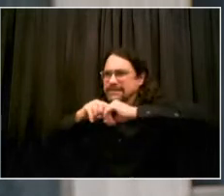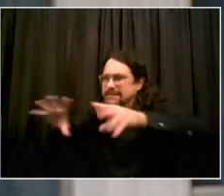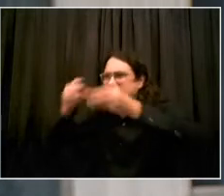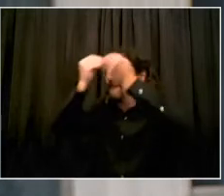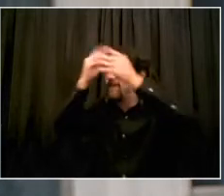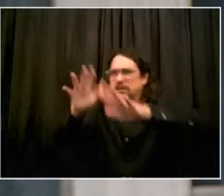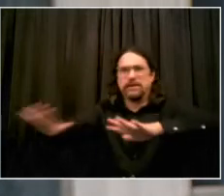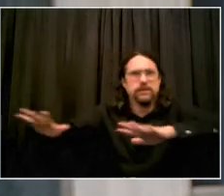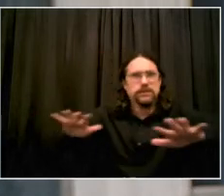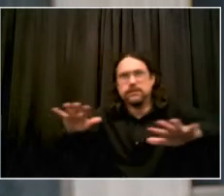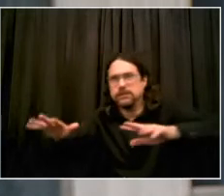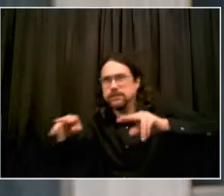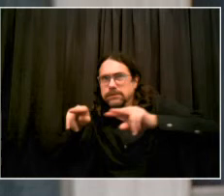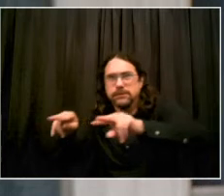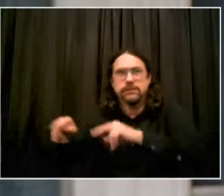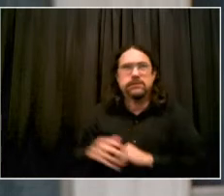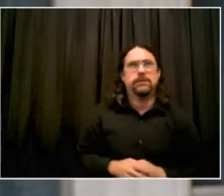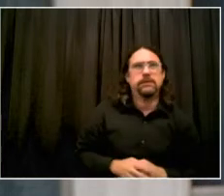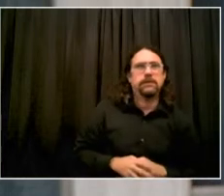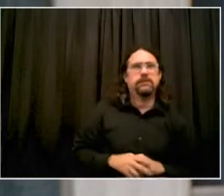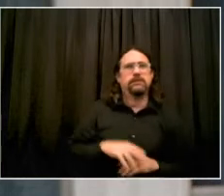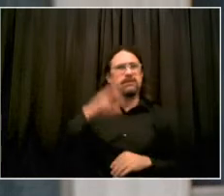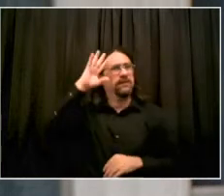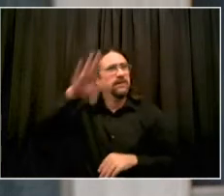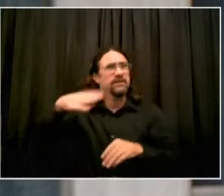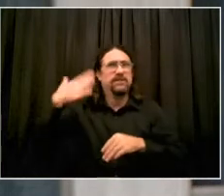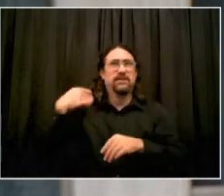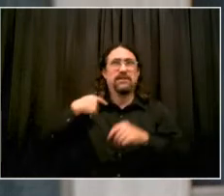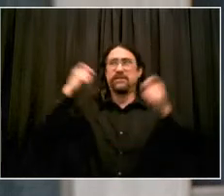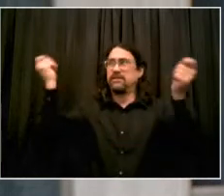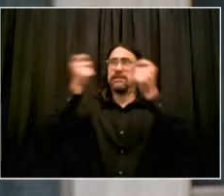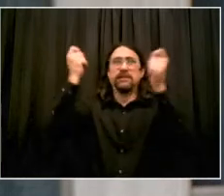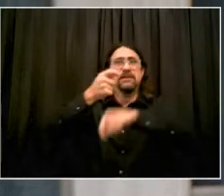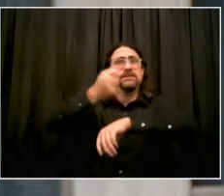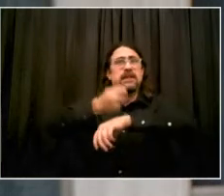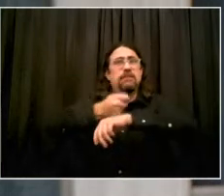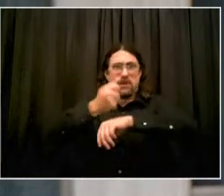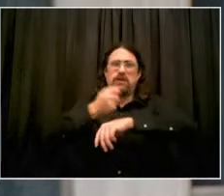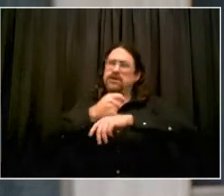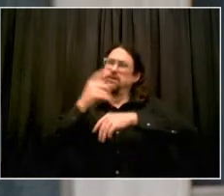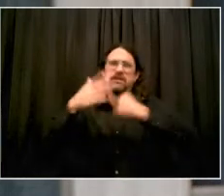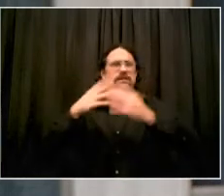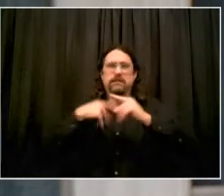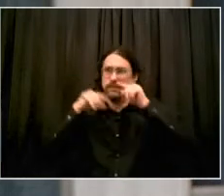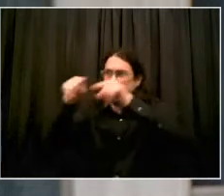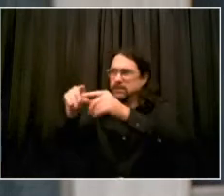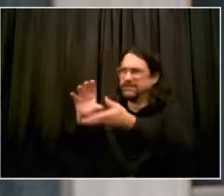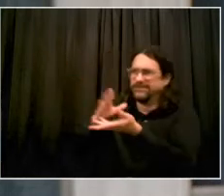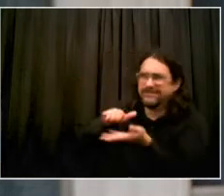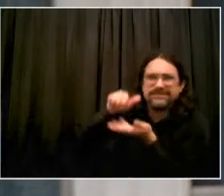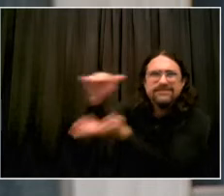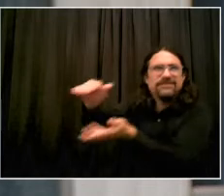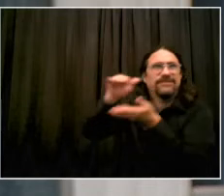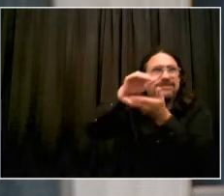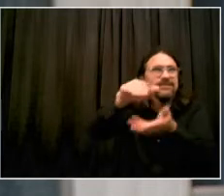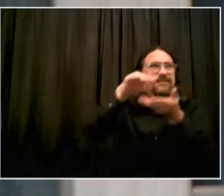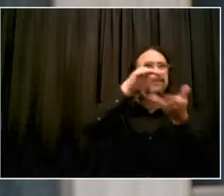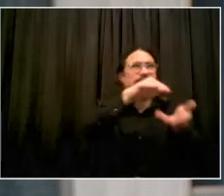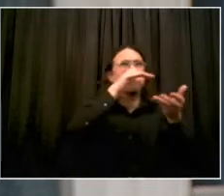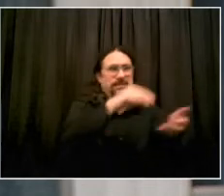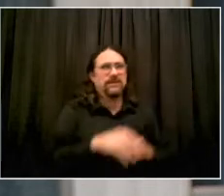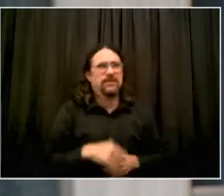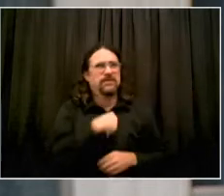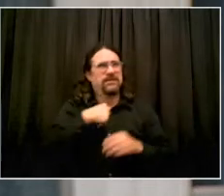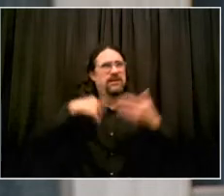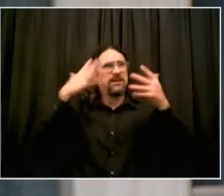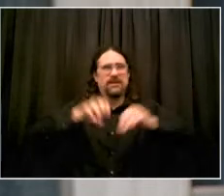than 300 synagogues had the masks they need. And as we heard today, Mr. Mayor, people heard that. And